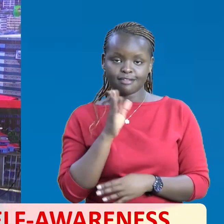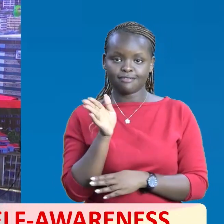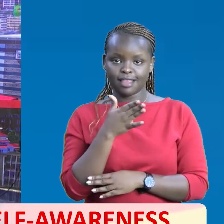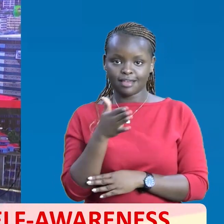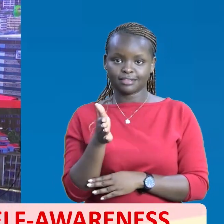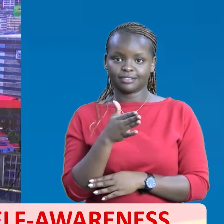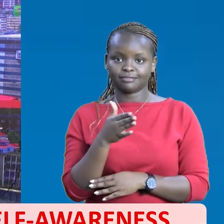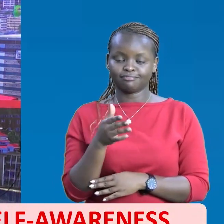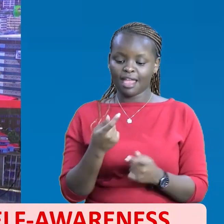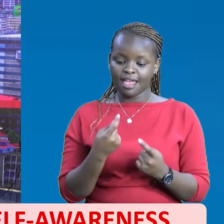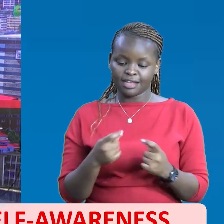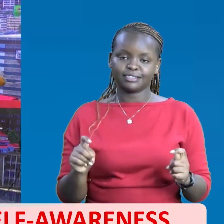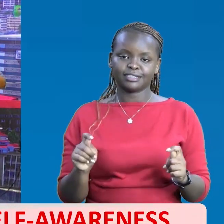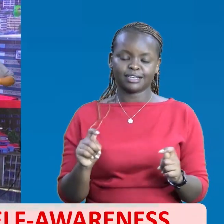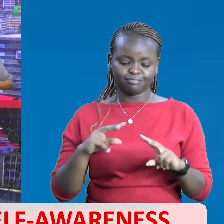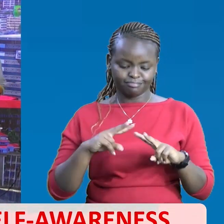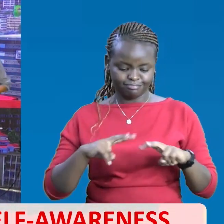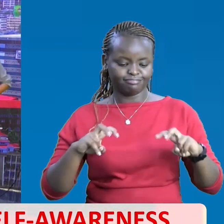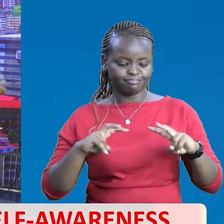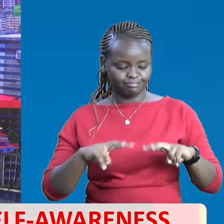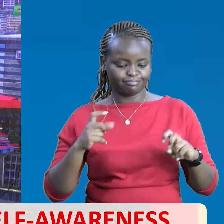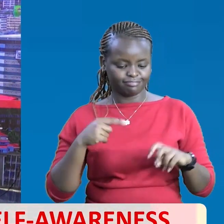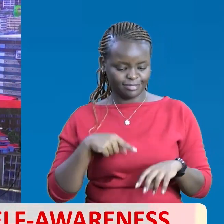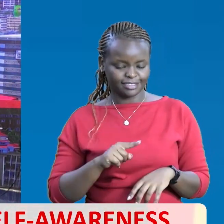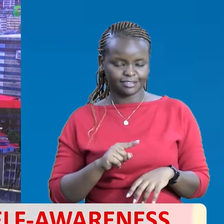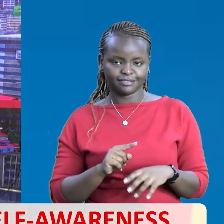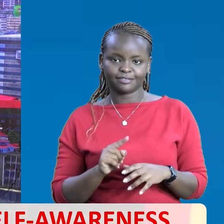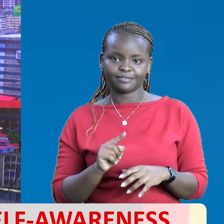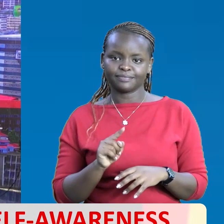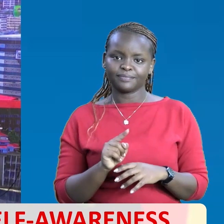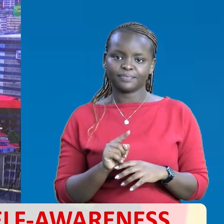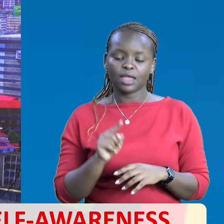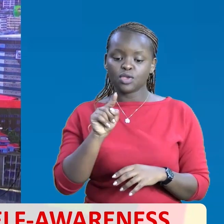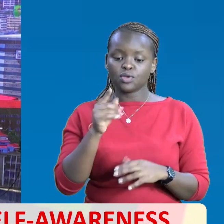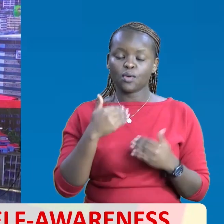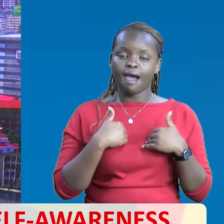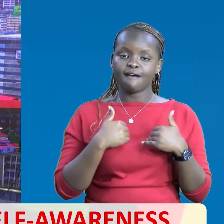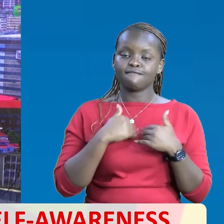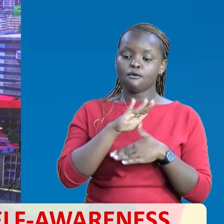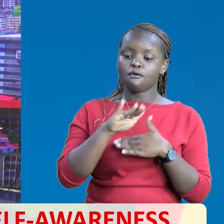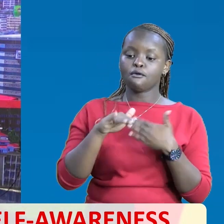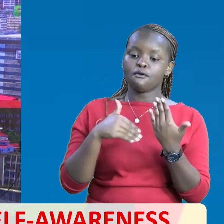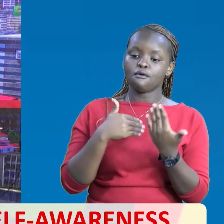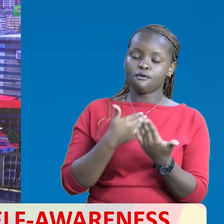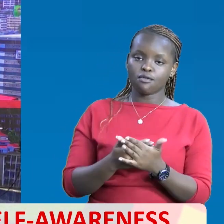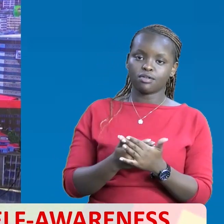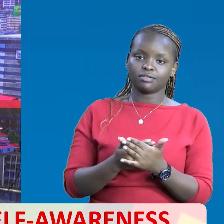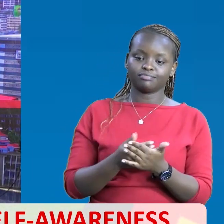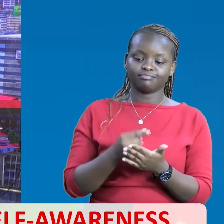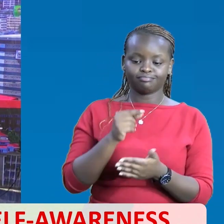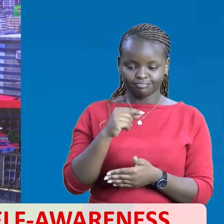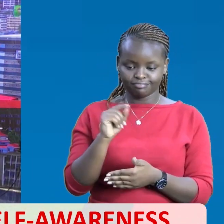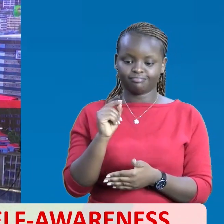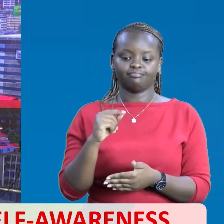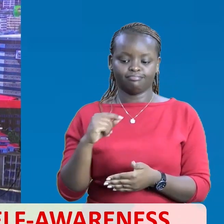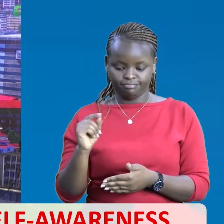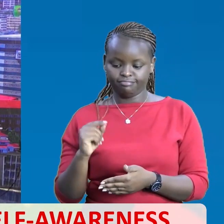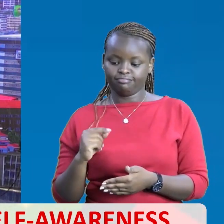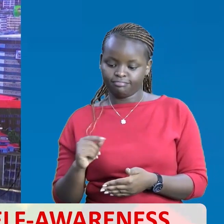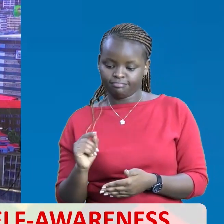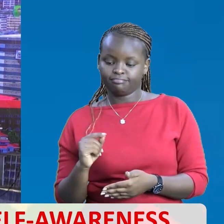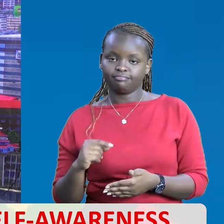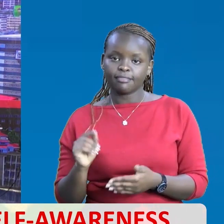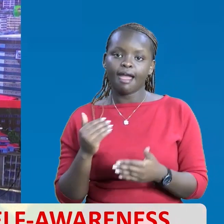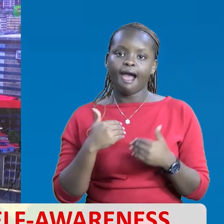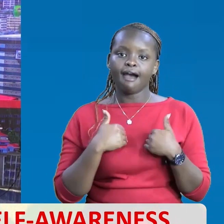you try and look at yourself so well and you realize you have all uko tu tick all these